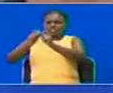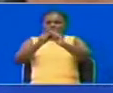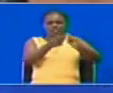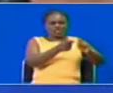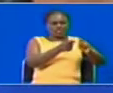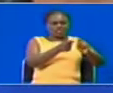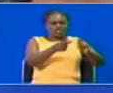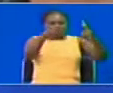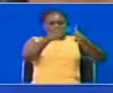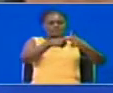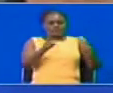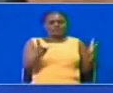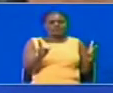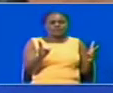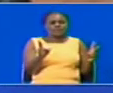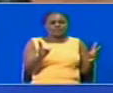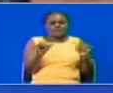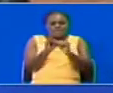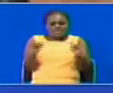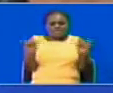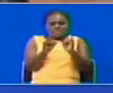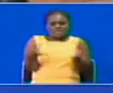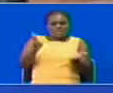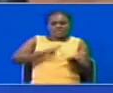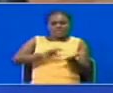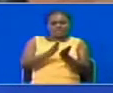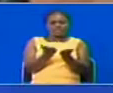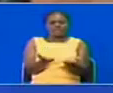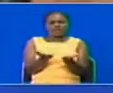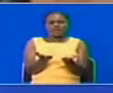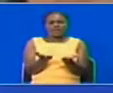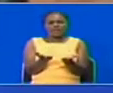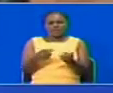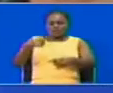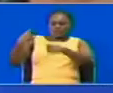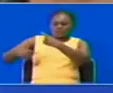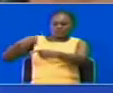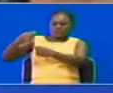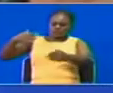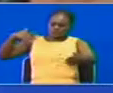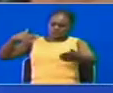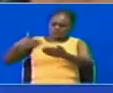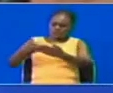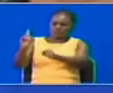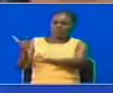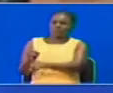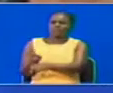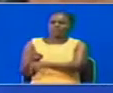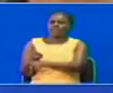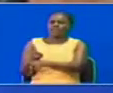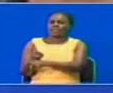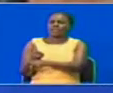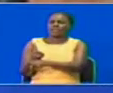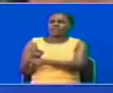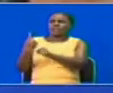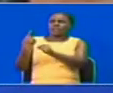shall commence the process of cleaning up the register. This has to go on until on